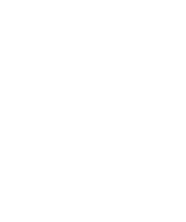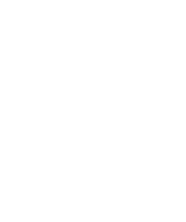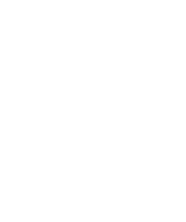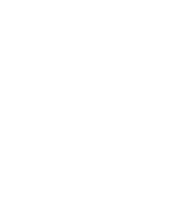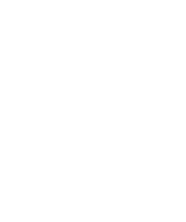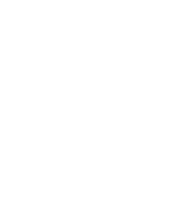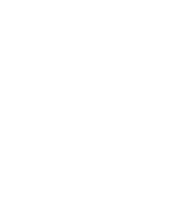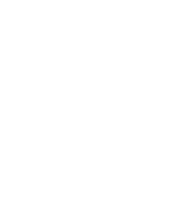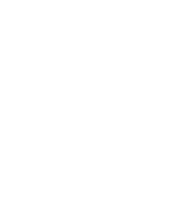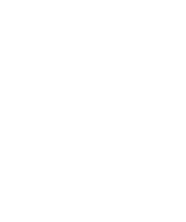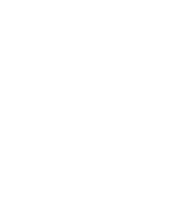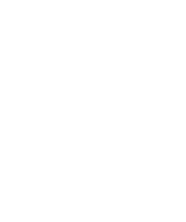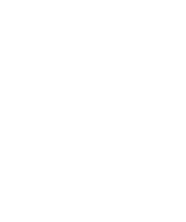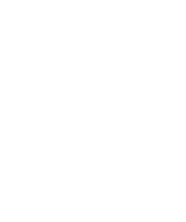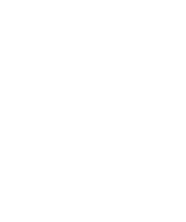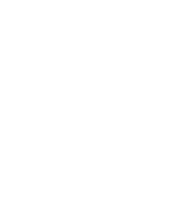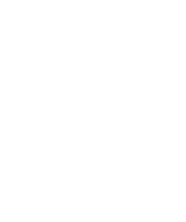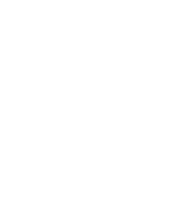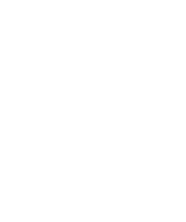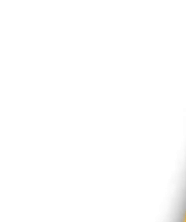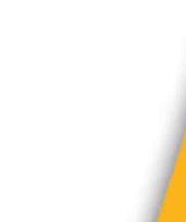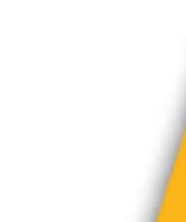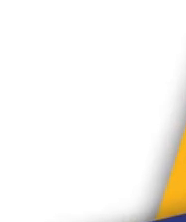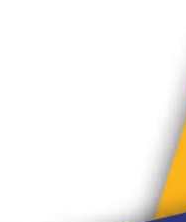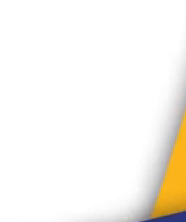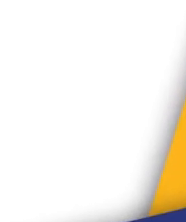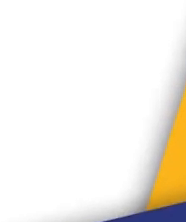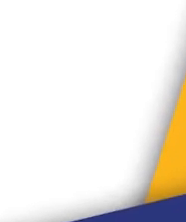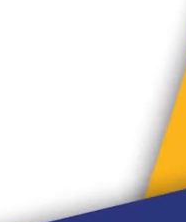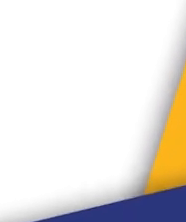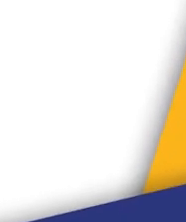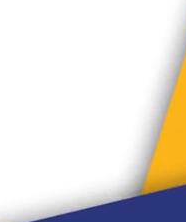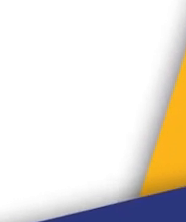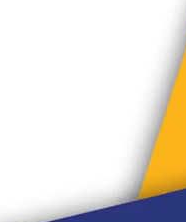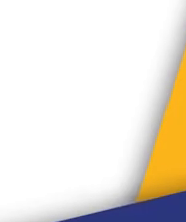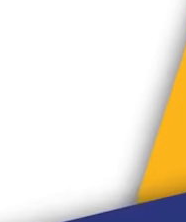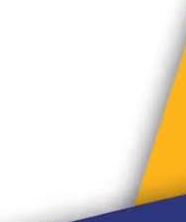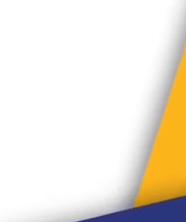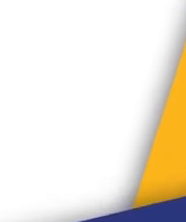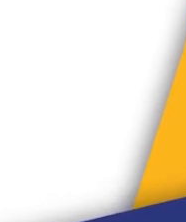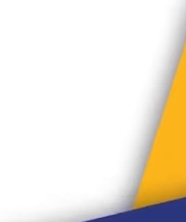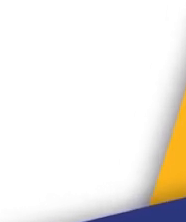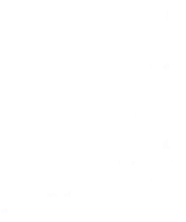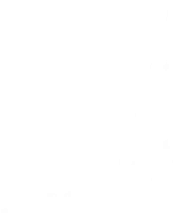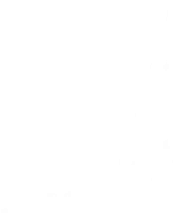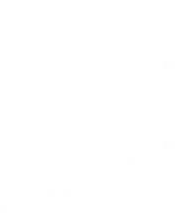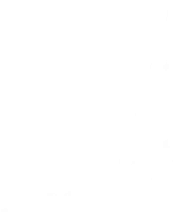Woza Matrix 2021 Catch-Up is brought to you by the Department of Basic Education,